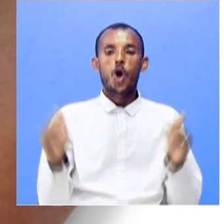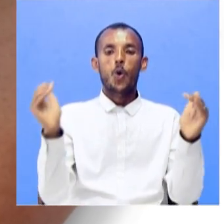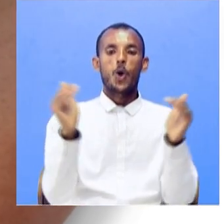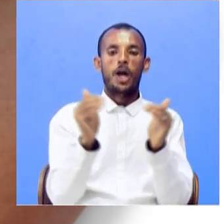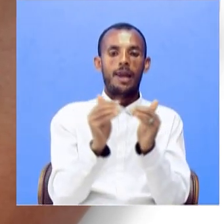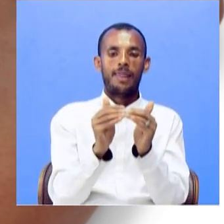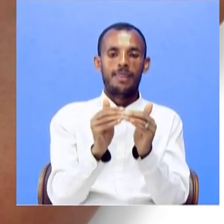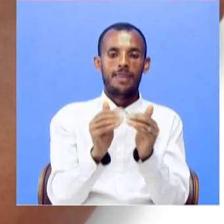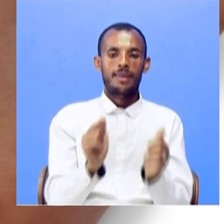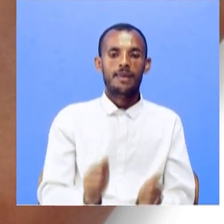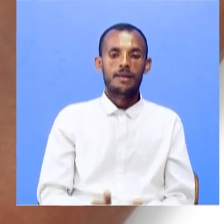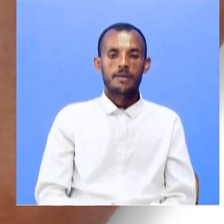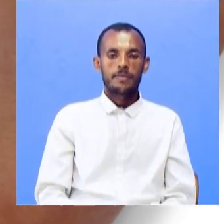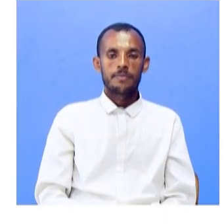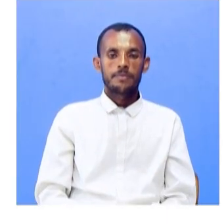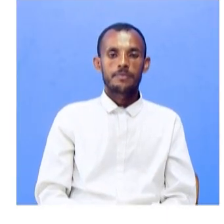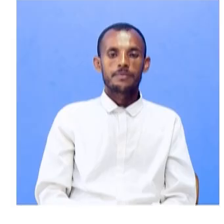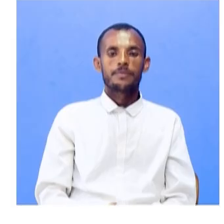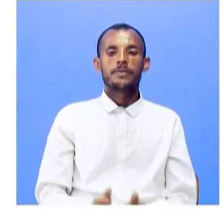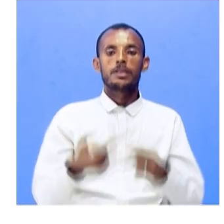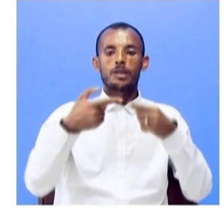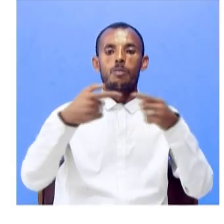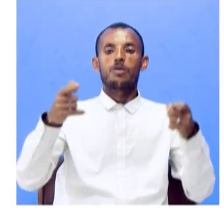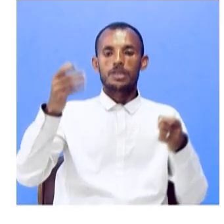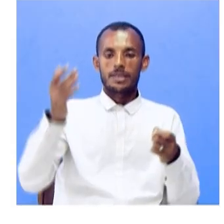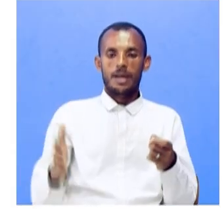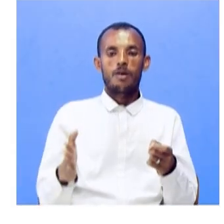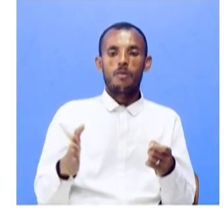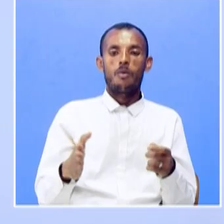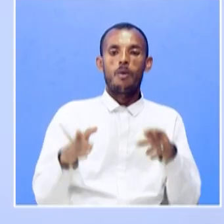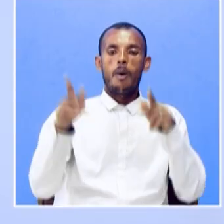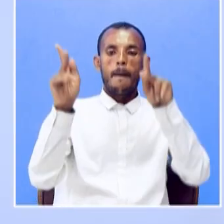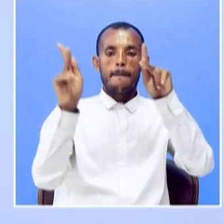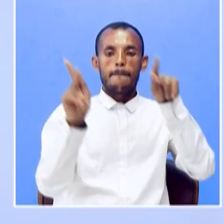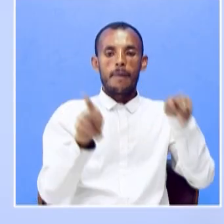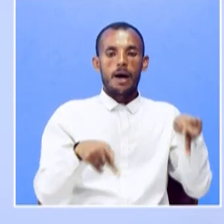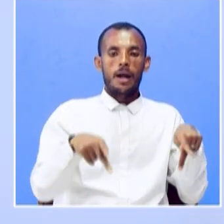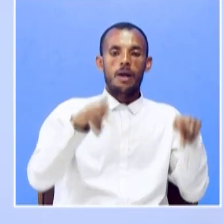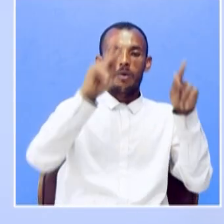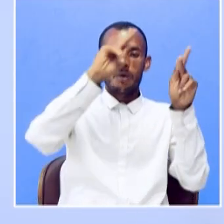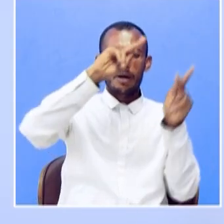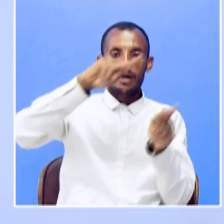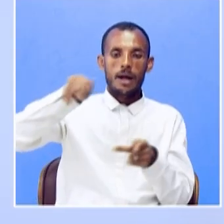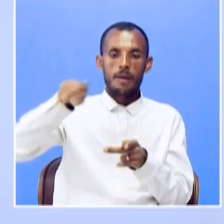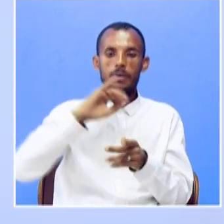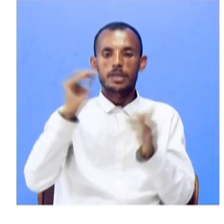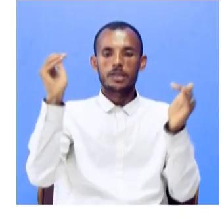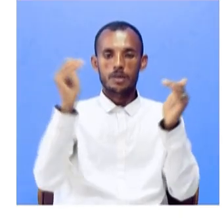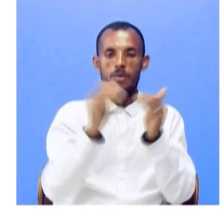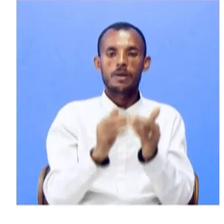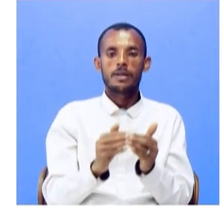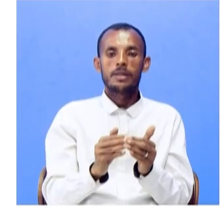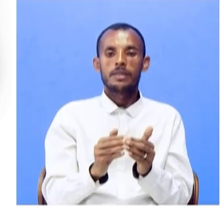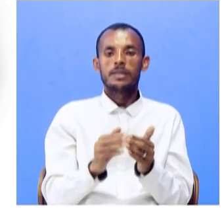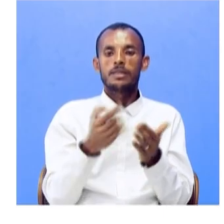congruent. The opposite sides of a parallelogram are congruent. That is, here side